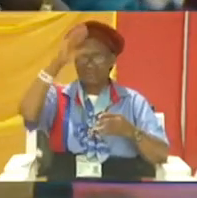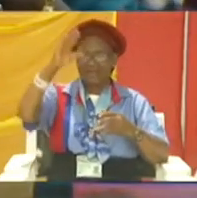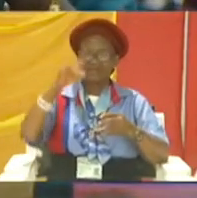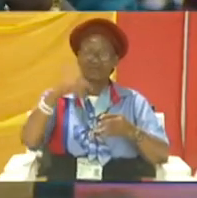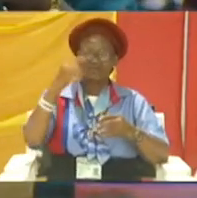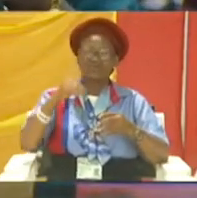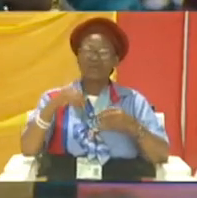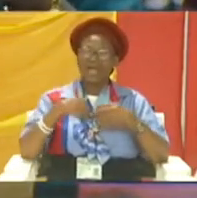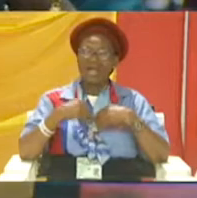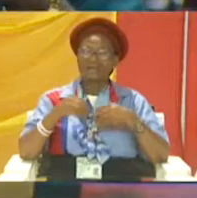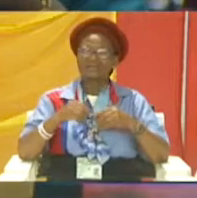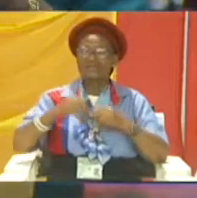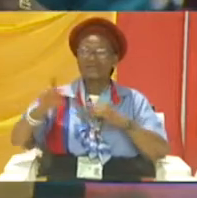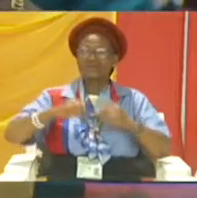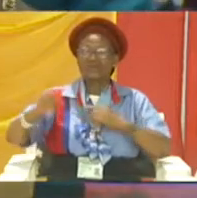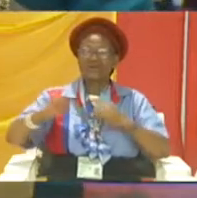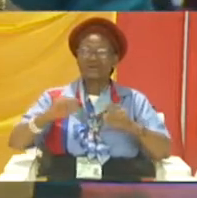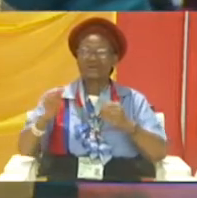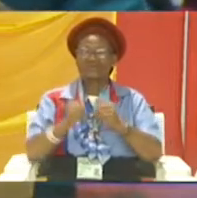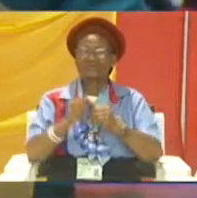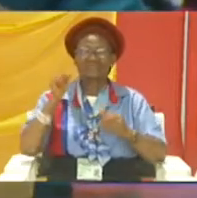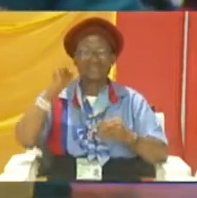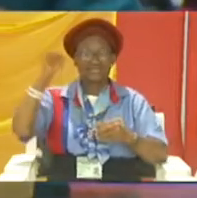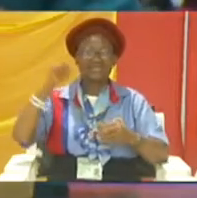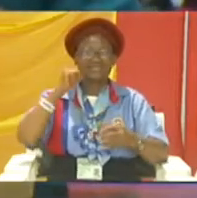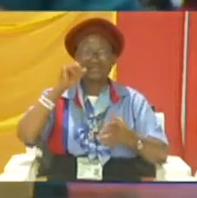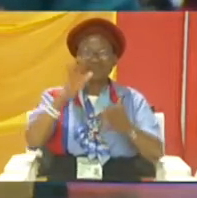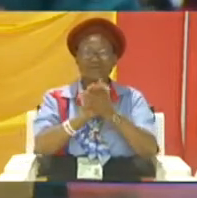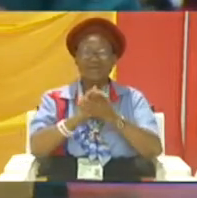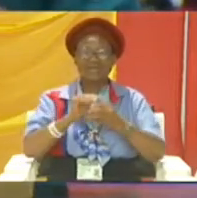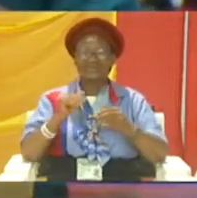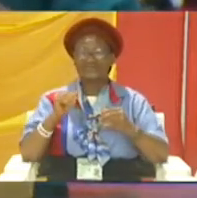who had a quarrel with his wife